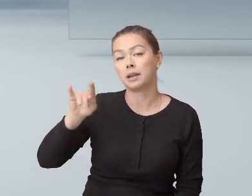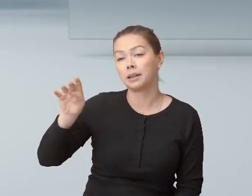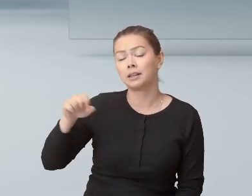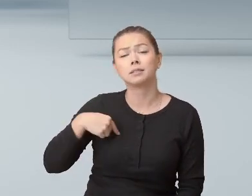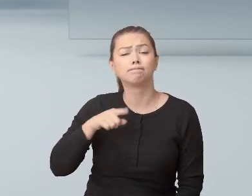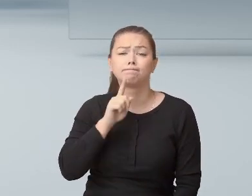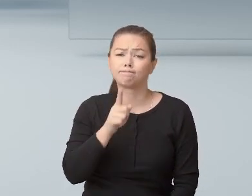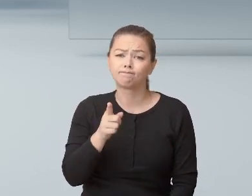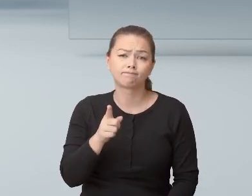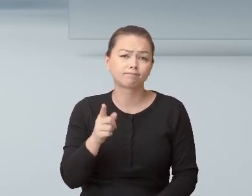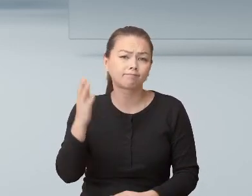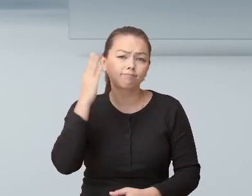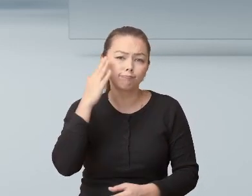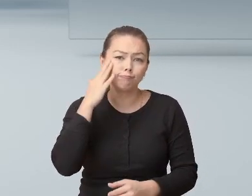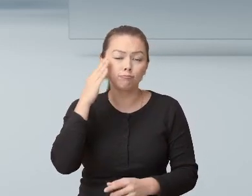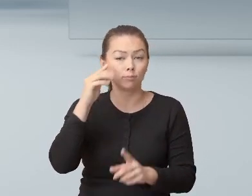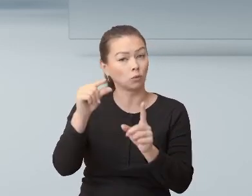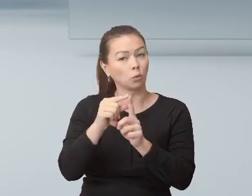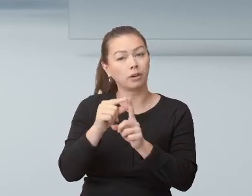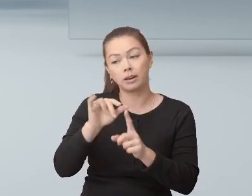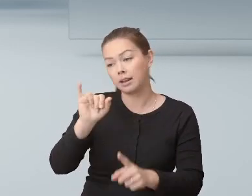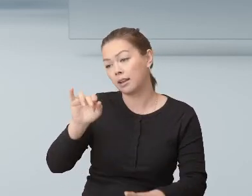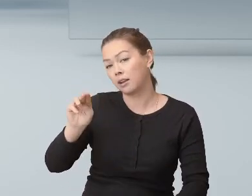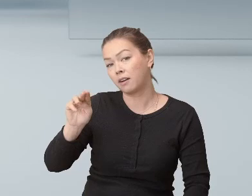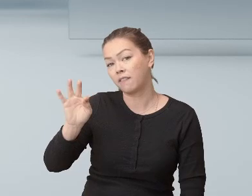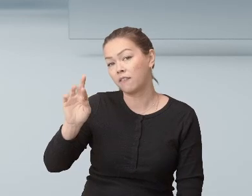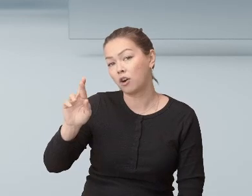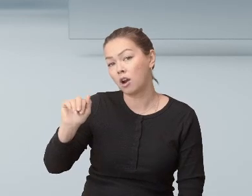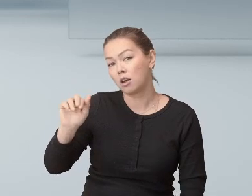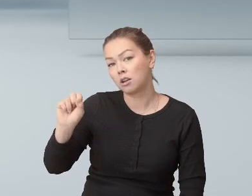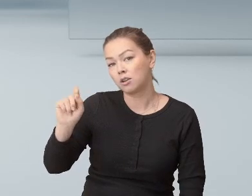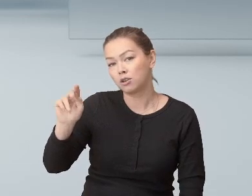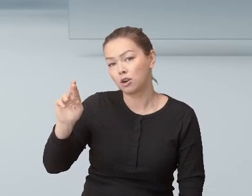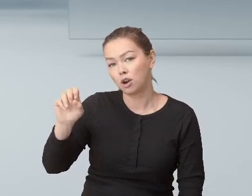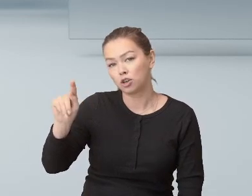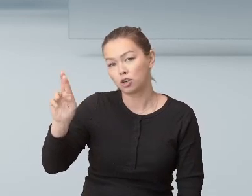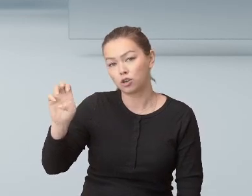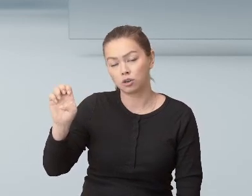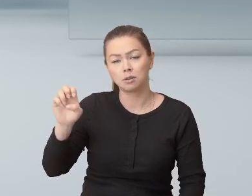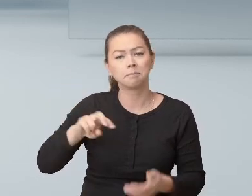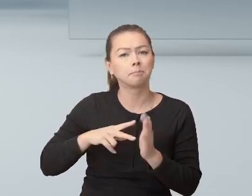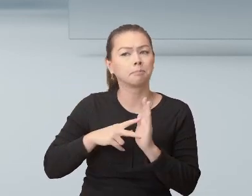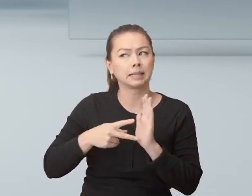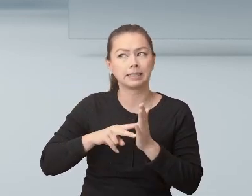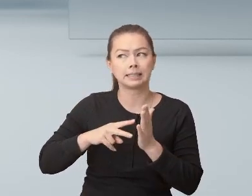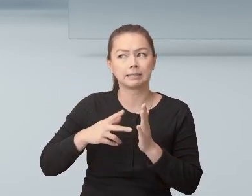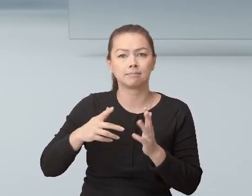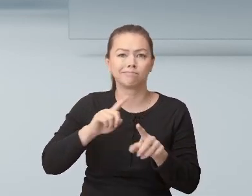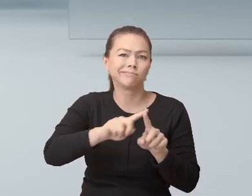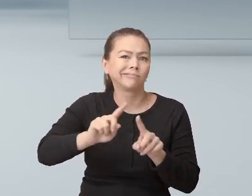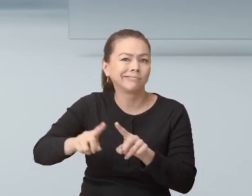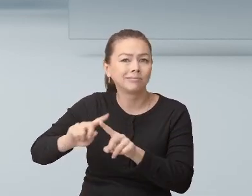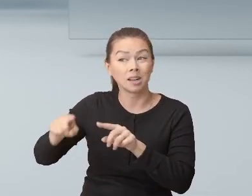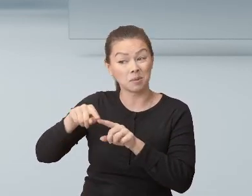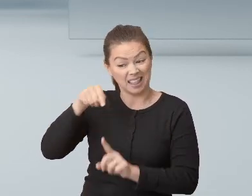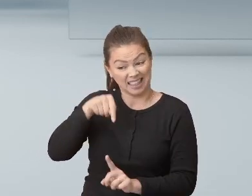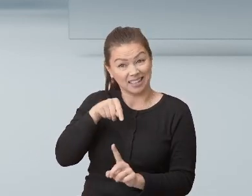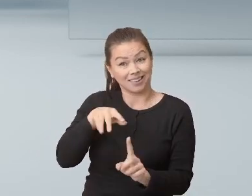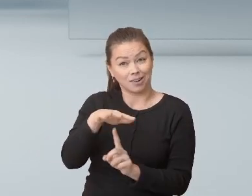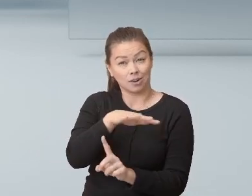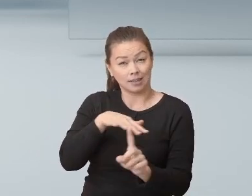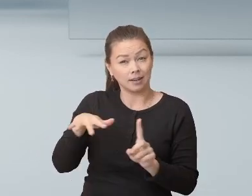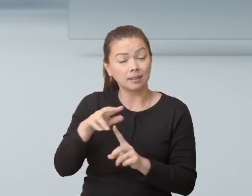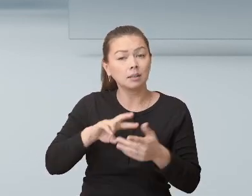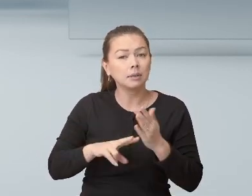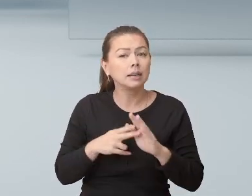things. Typically in this world, we're talking about the computers and the networks and the systems, the electronic things that are linking all these systems.